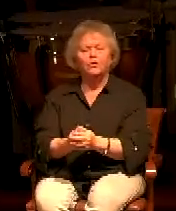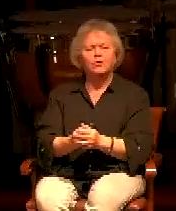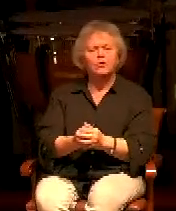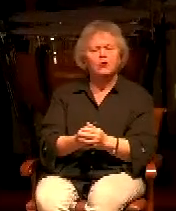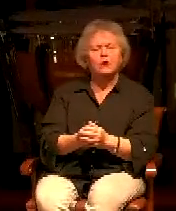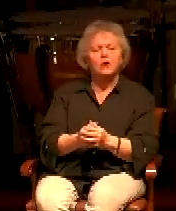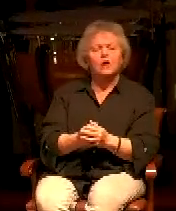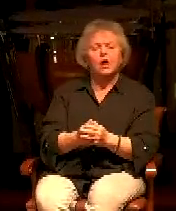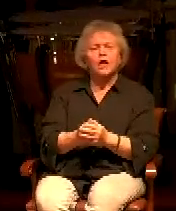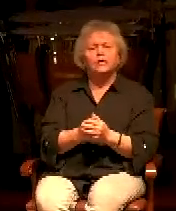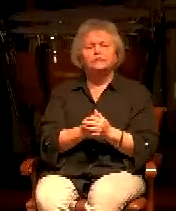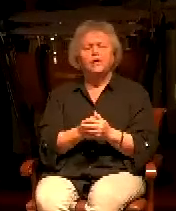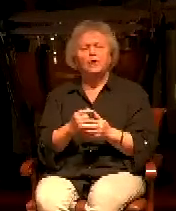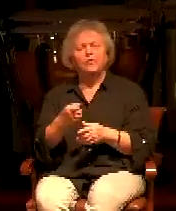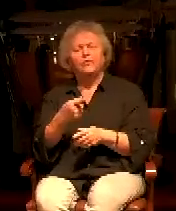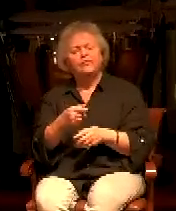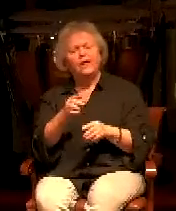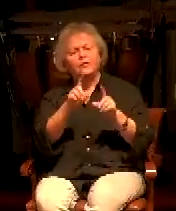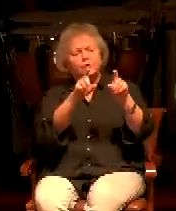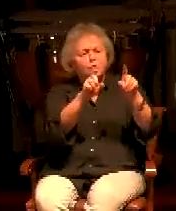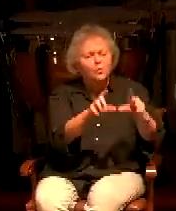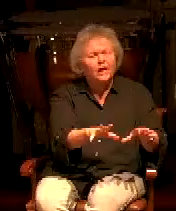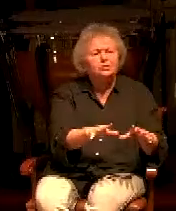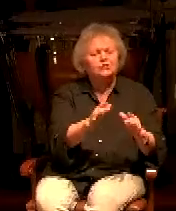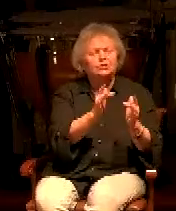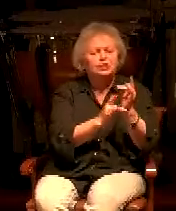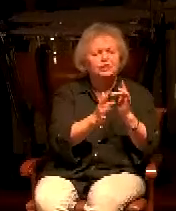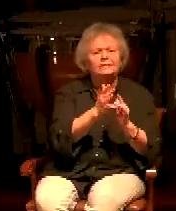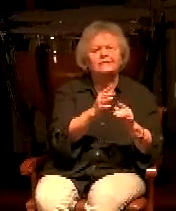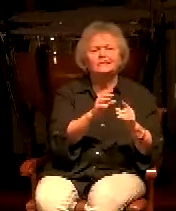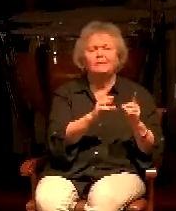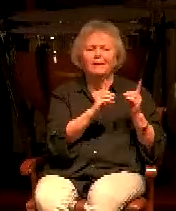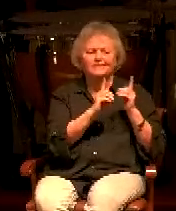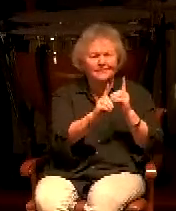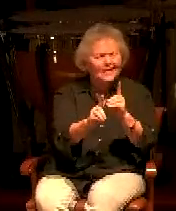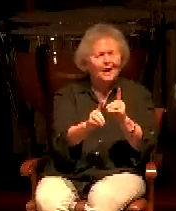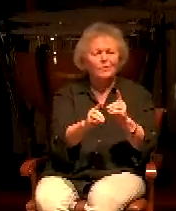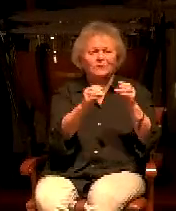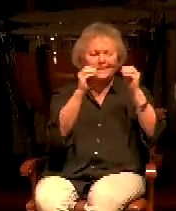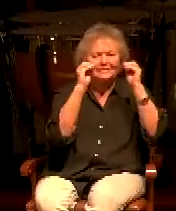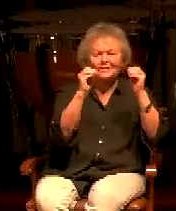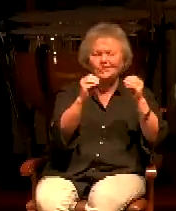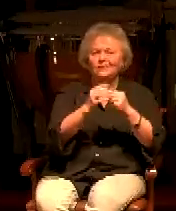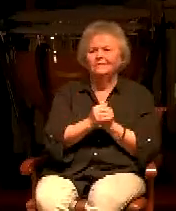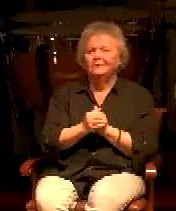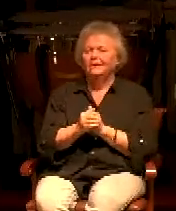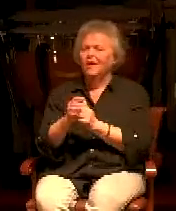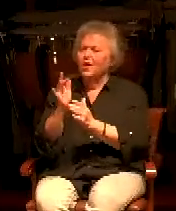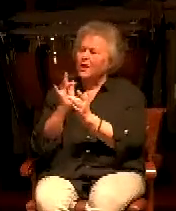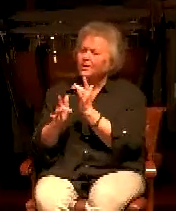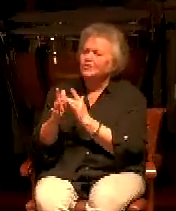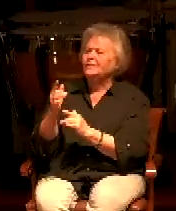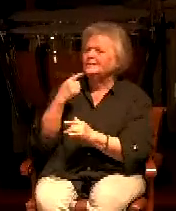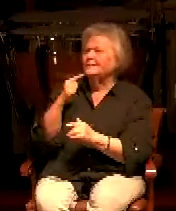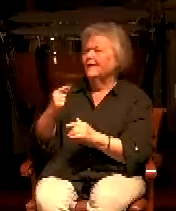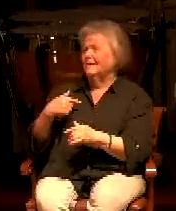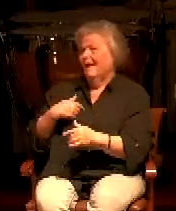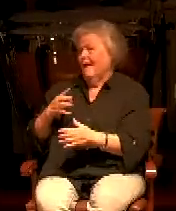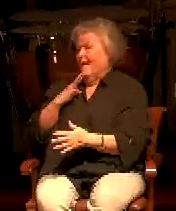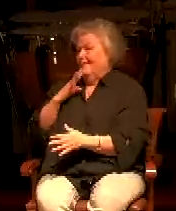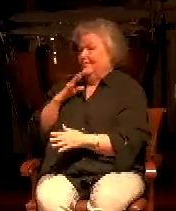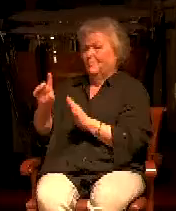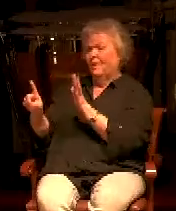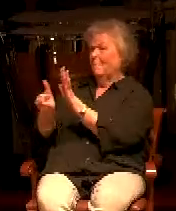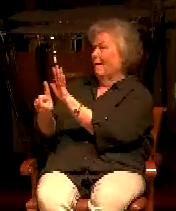teaching. Jesus answered him, "I have spoken openly to the world. I have always taught in the synagogues and in the temples, where all the Jews